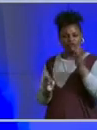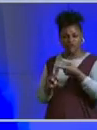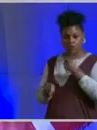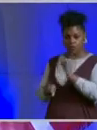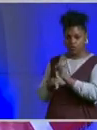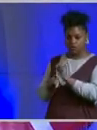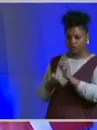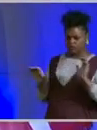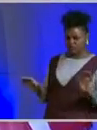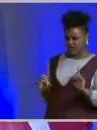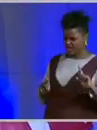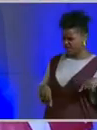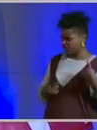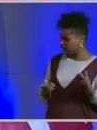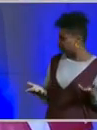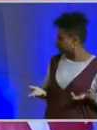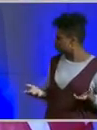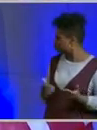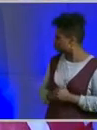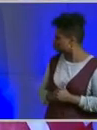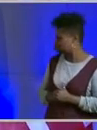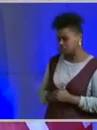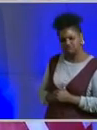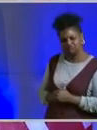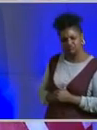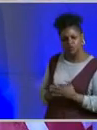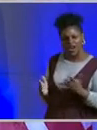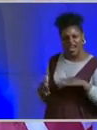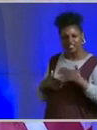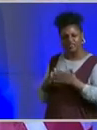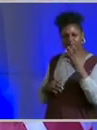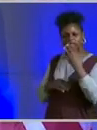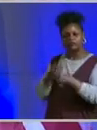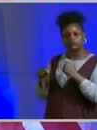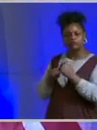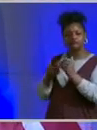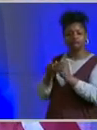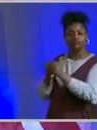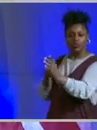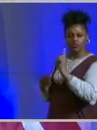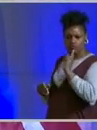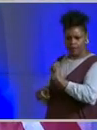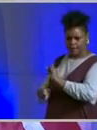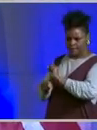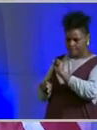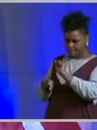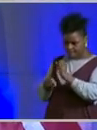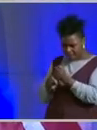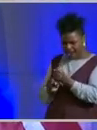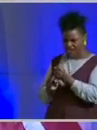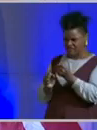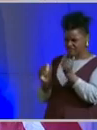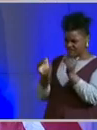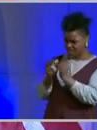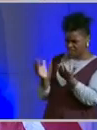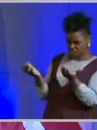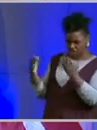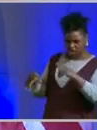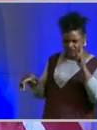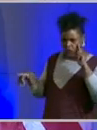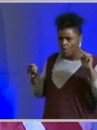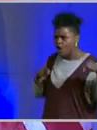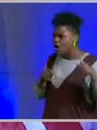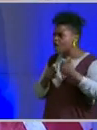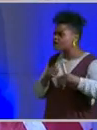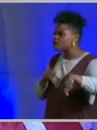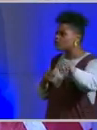what do we need to do over the next 4 years to truly create that fair shot for all of our citizens? And any of you can feel